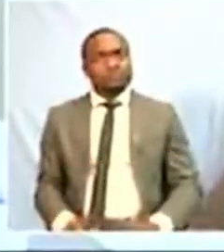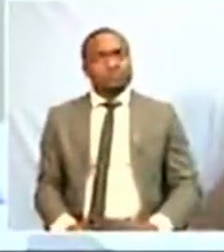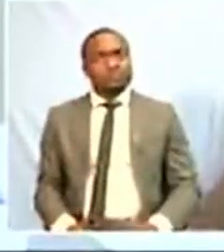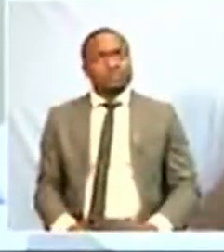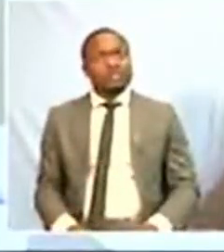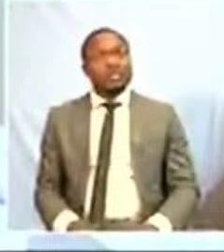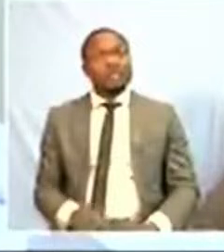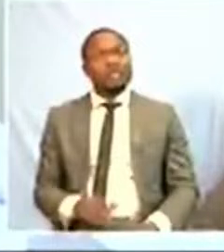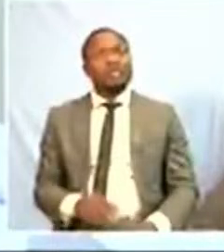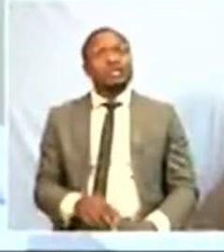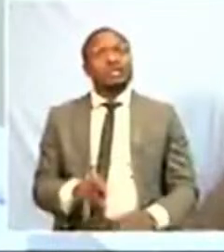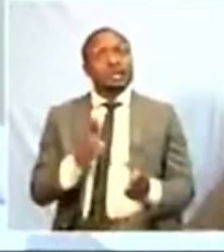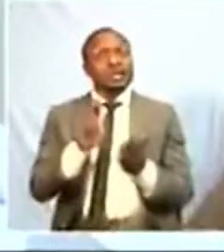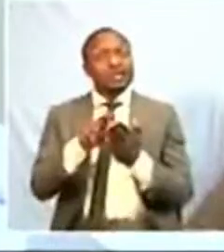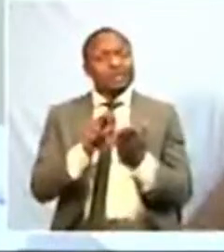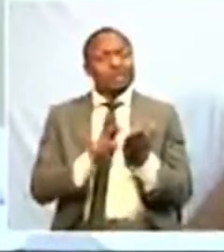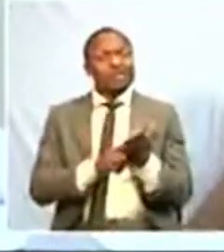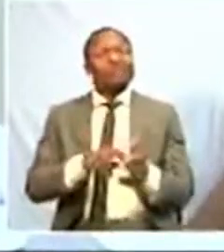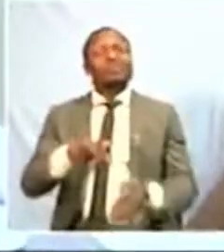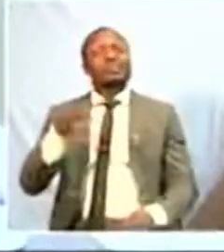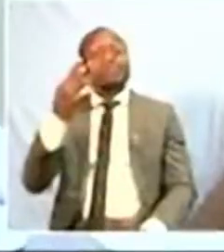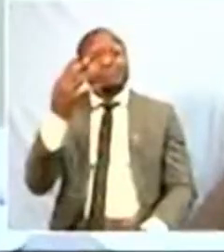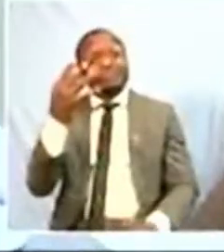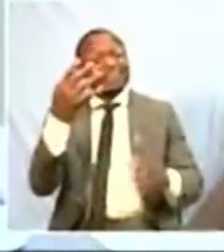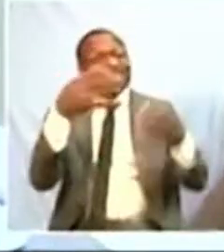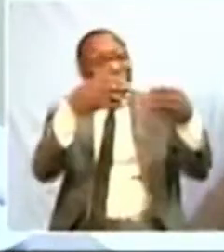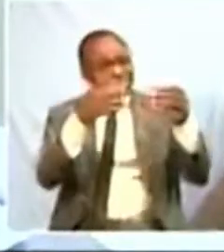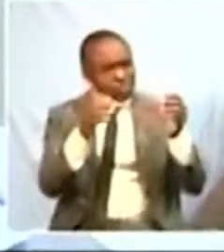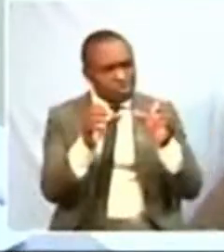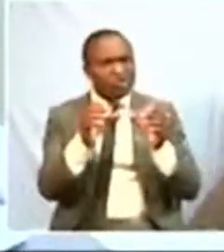The entire report on the 5 constituencies,